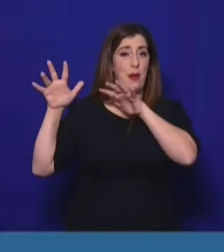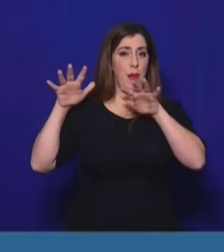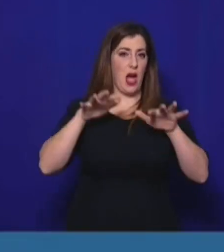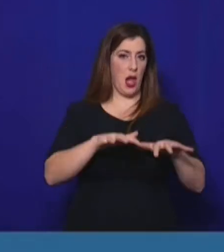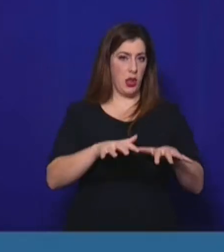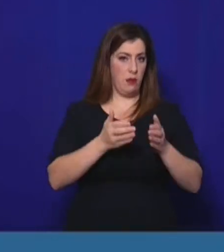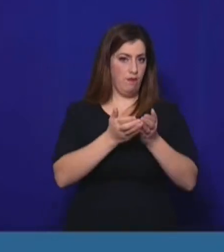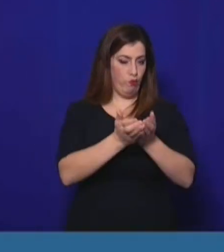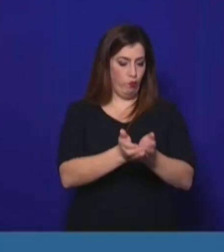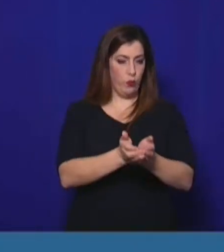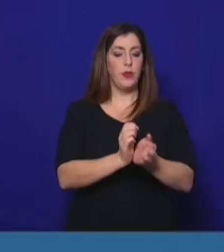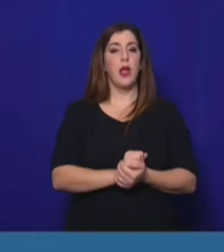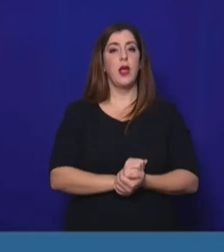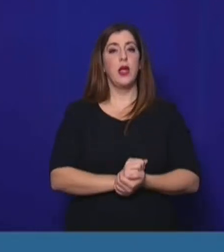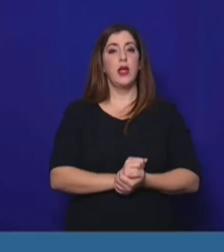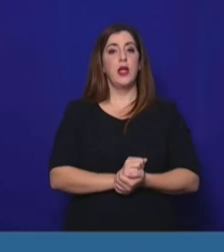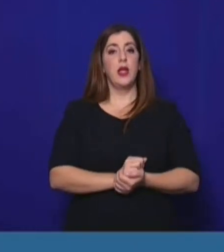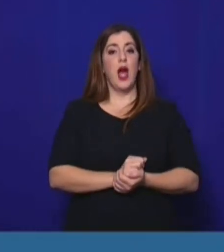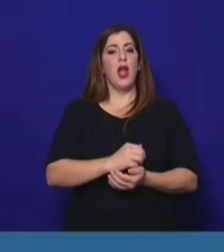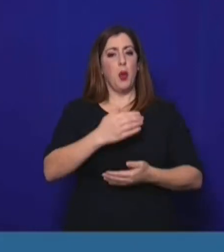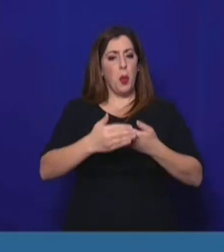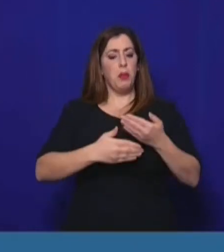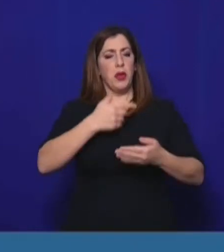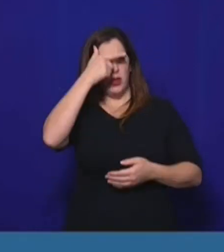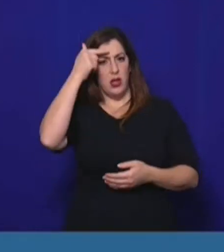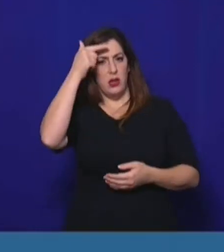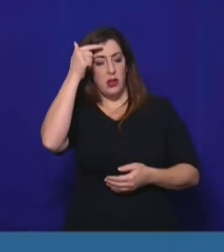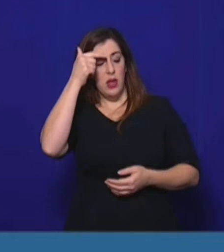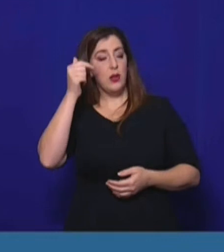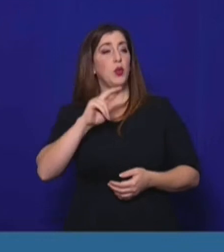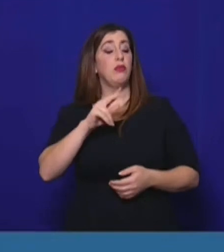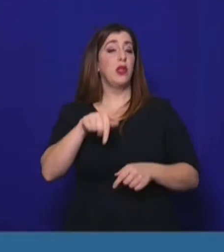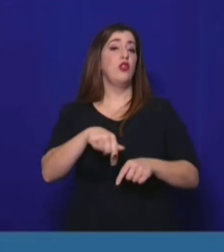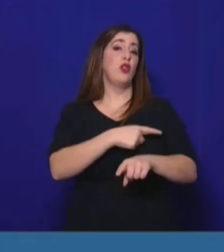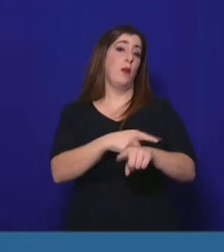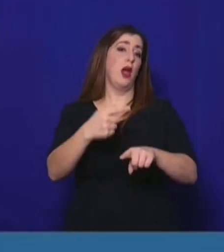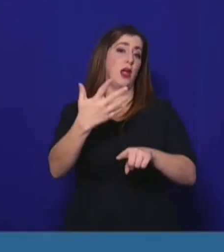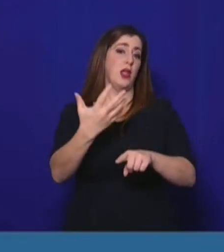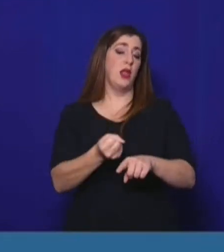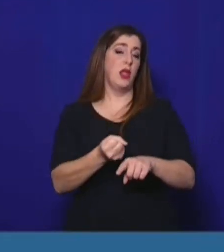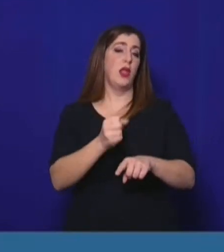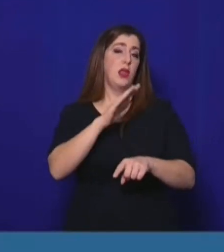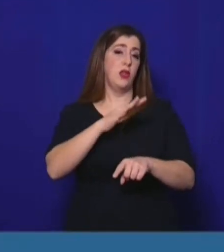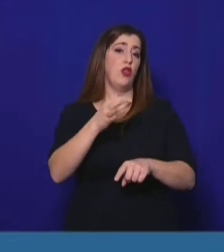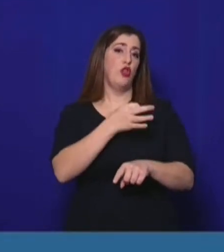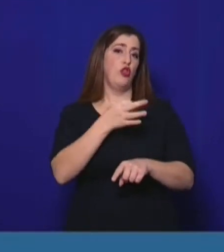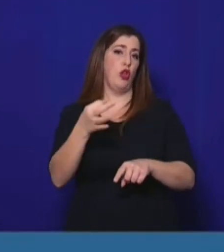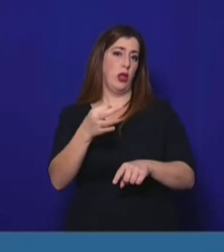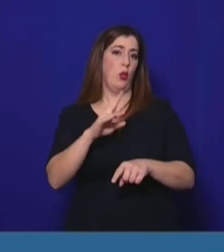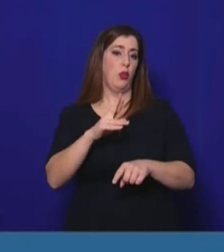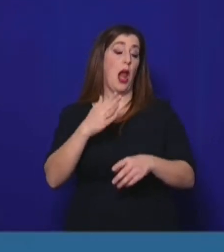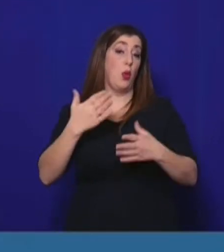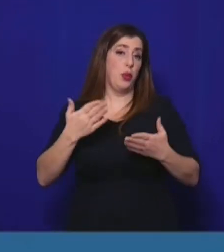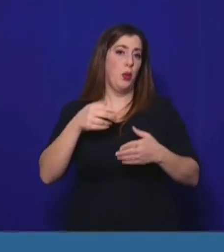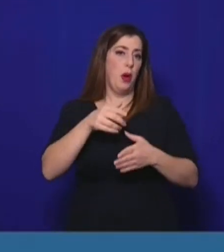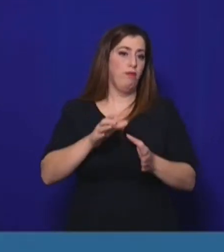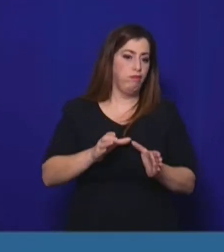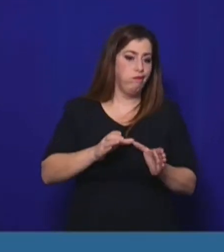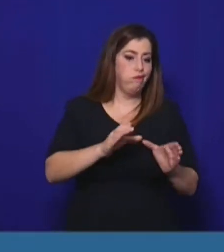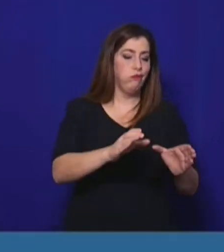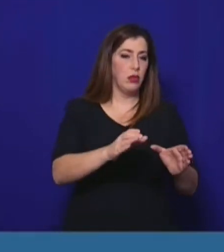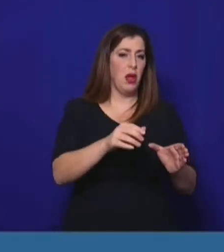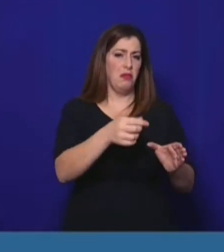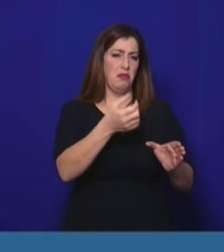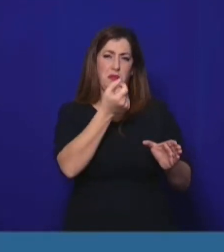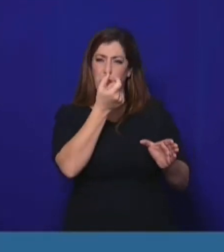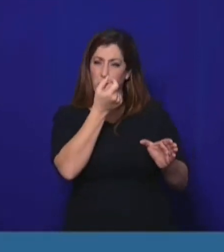propju din il-ġimgħa kellna xi każijiet ġodda li dawn propju qegħdin jinżammu wkoll f'iżolazzjoni f'dawn il-postijiet tagħhom, però kienu numru li huma